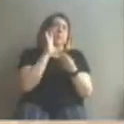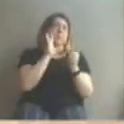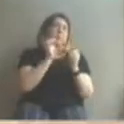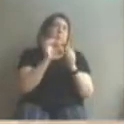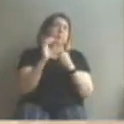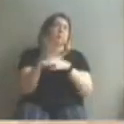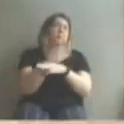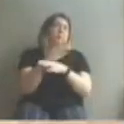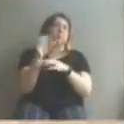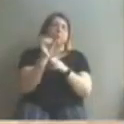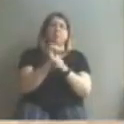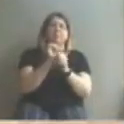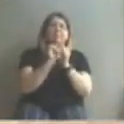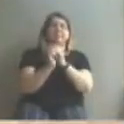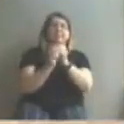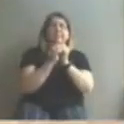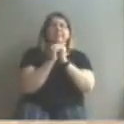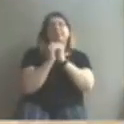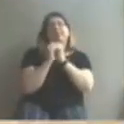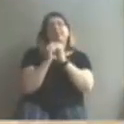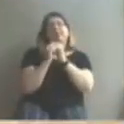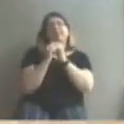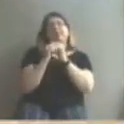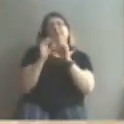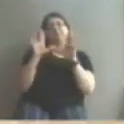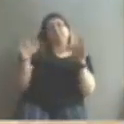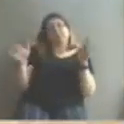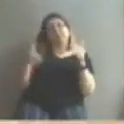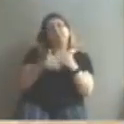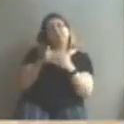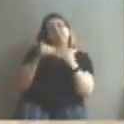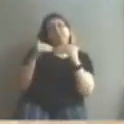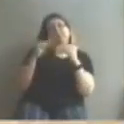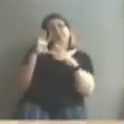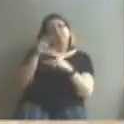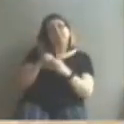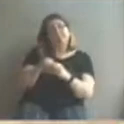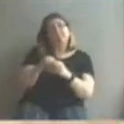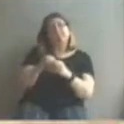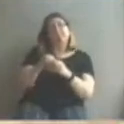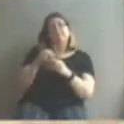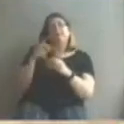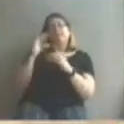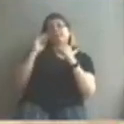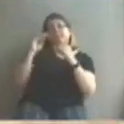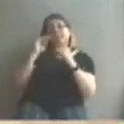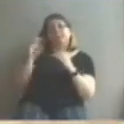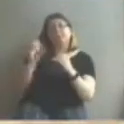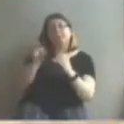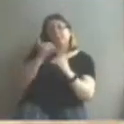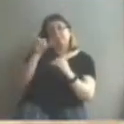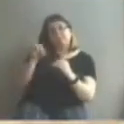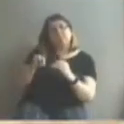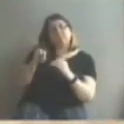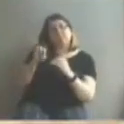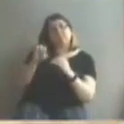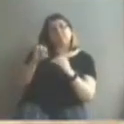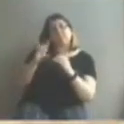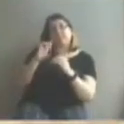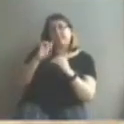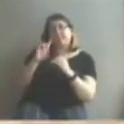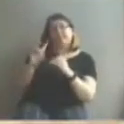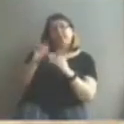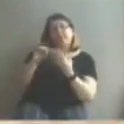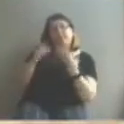continue to share and work with around, again, classroom engagement and pedagogical strategies that are high yield for students to